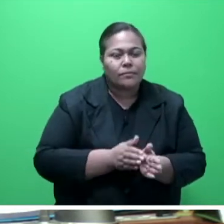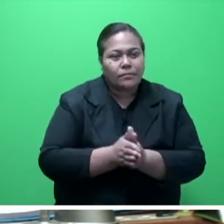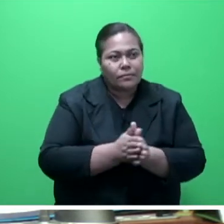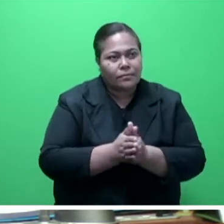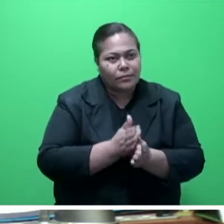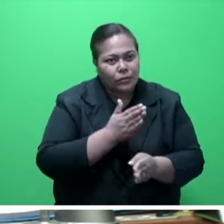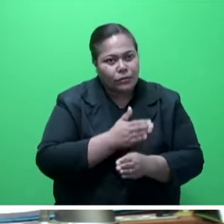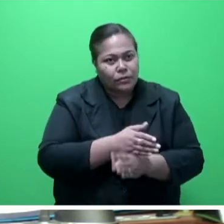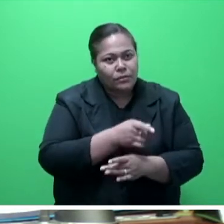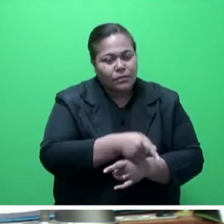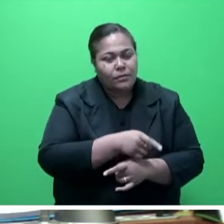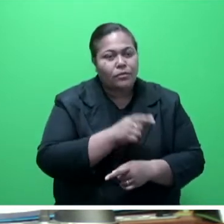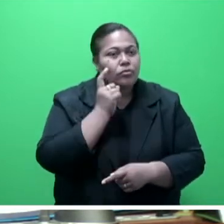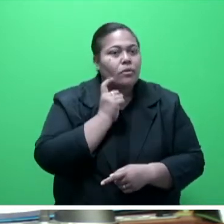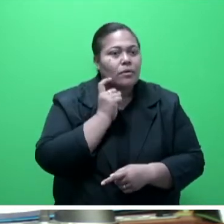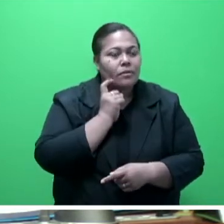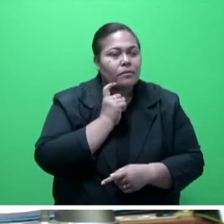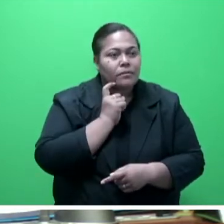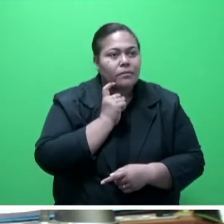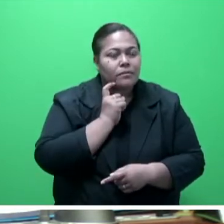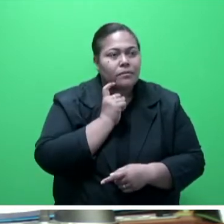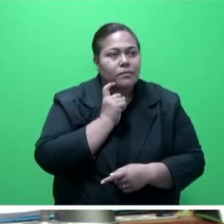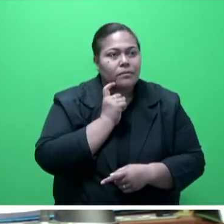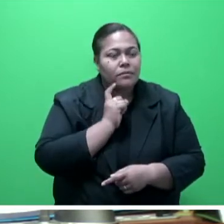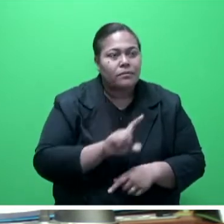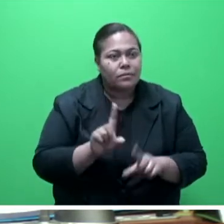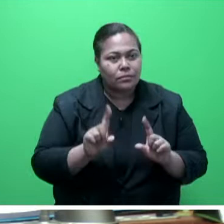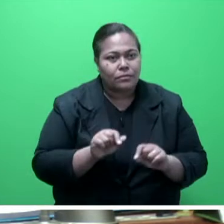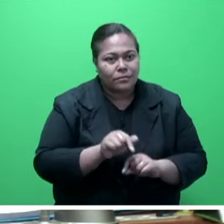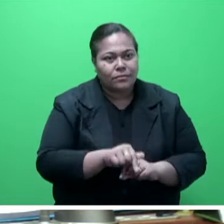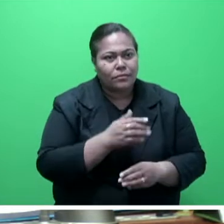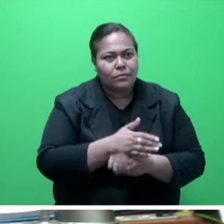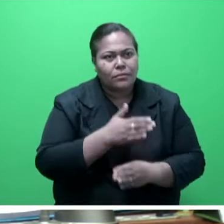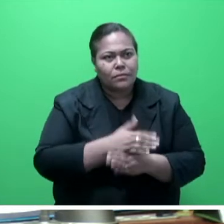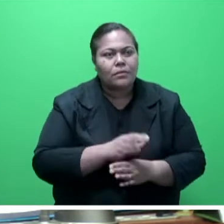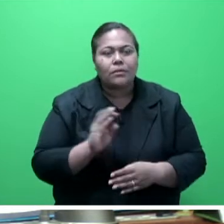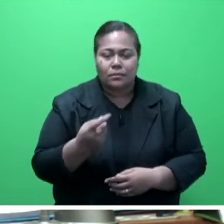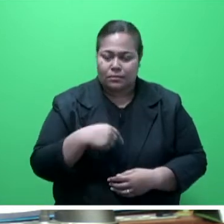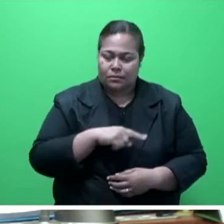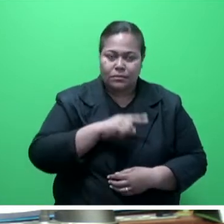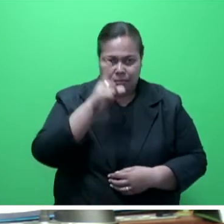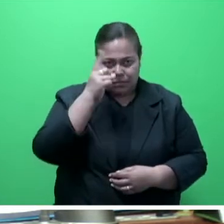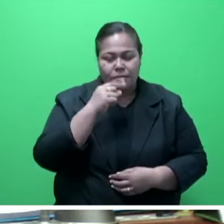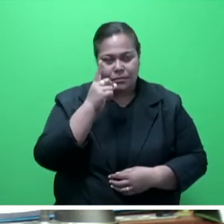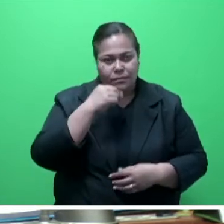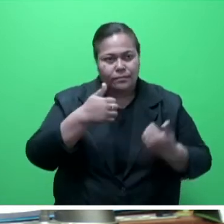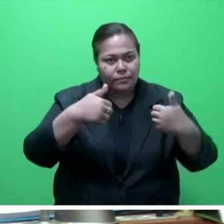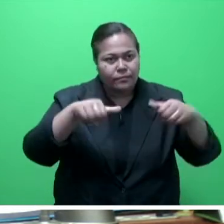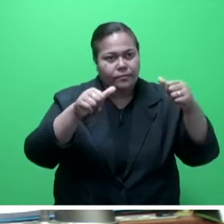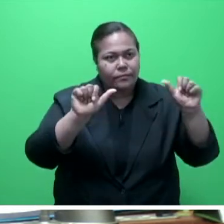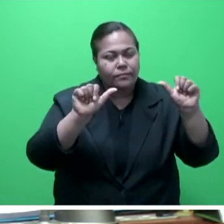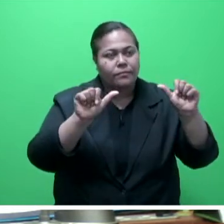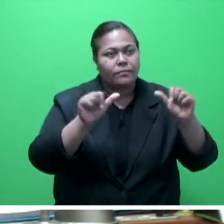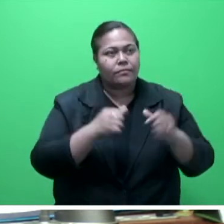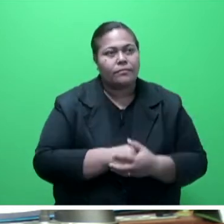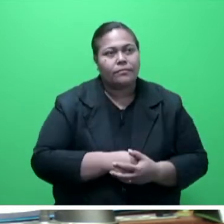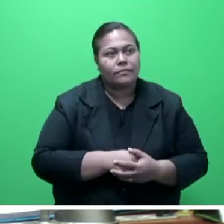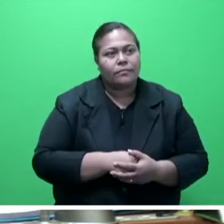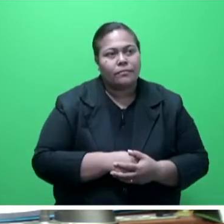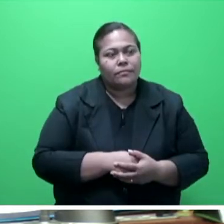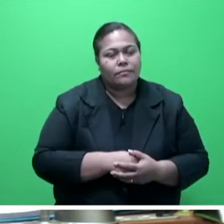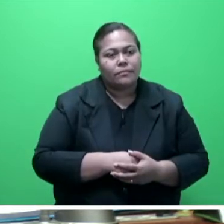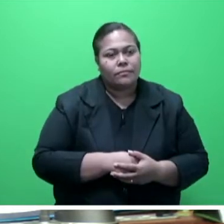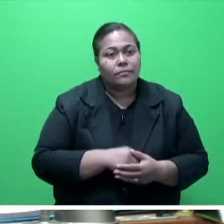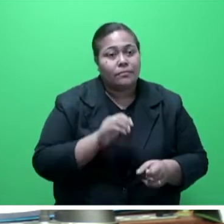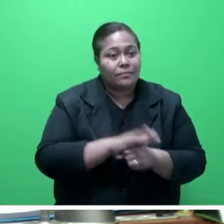meticulously on trying to do that work so that we can eventually get to a status where our farms are free of